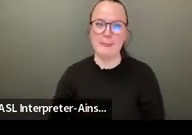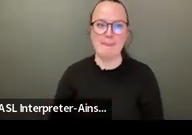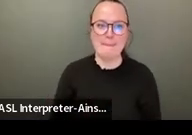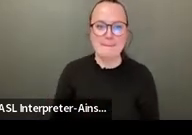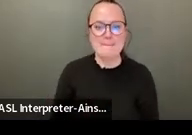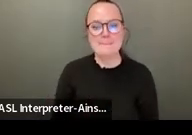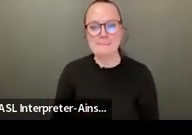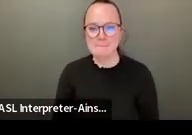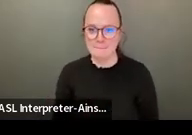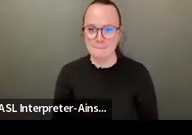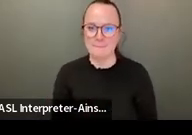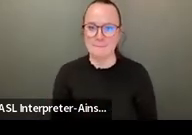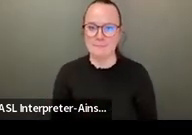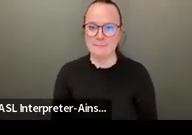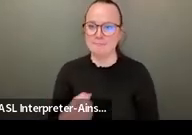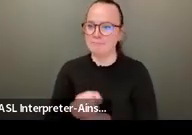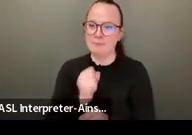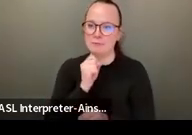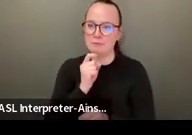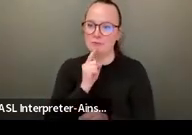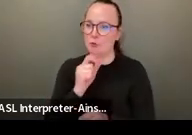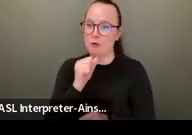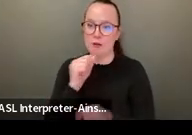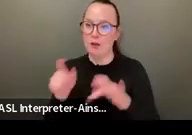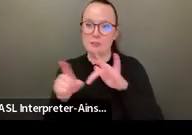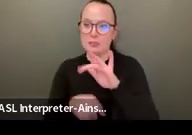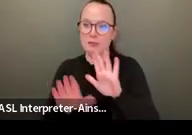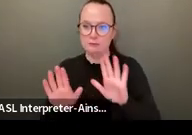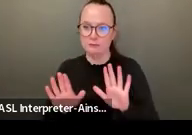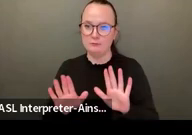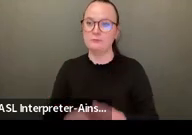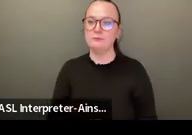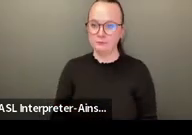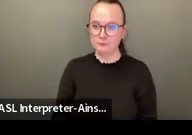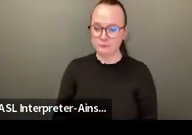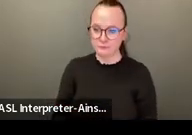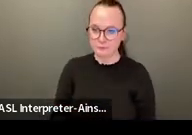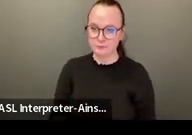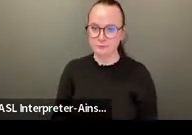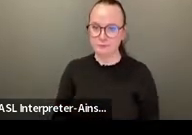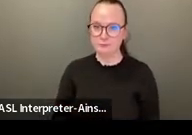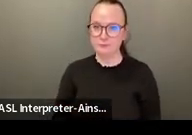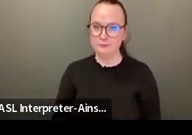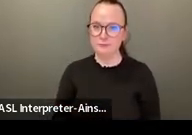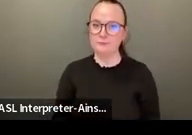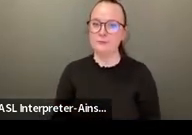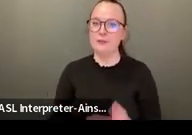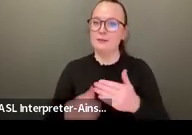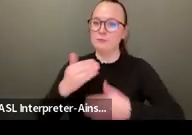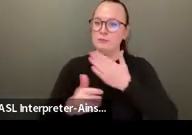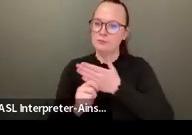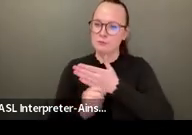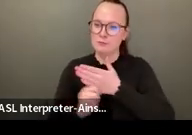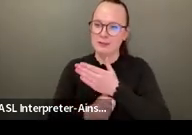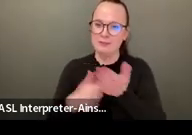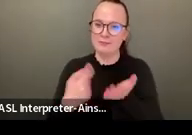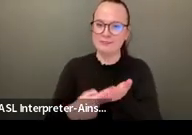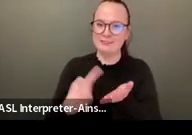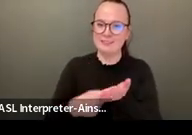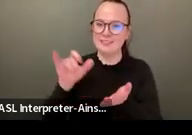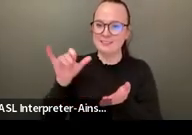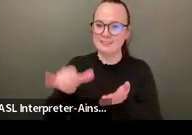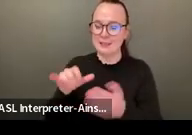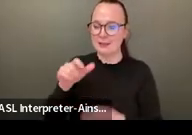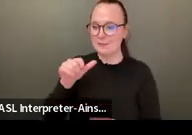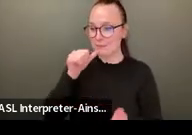so that there's not a blank present level. And procedural manual talks about functional present level on page